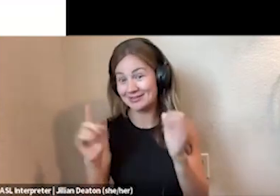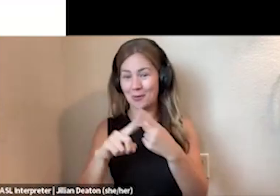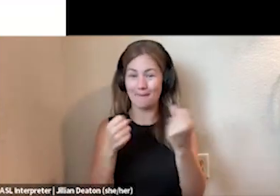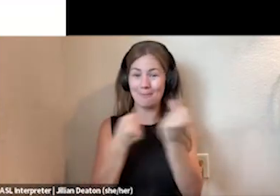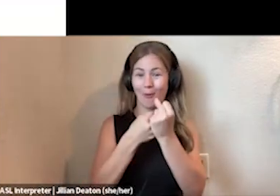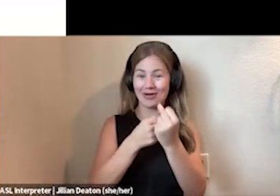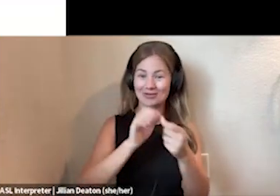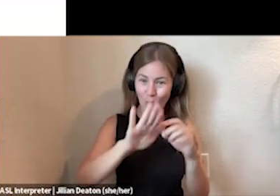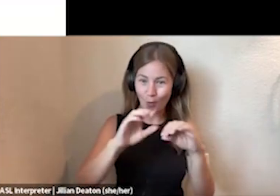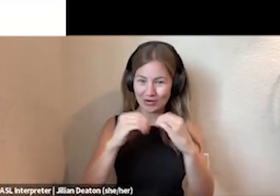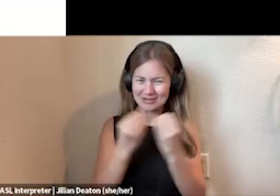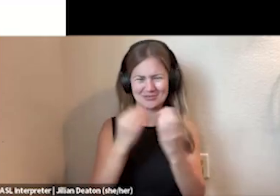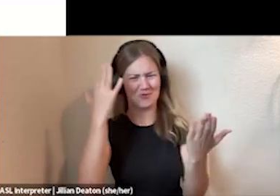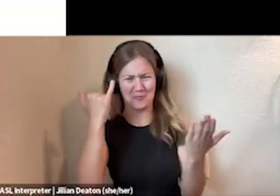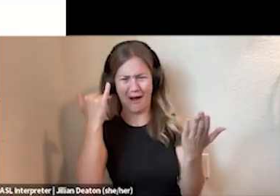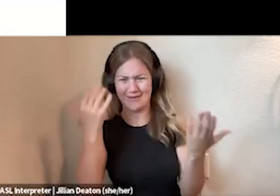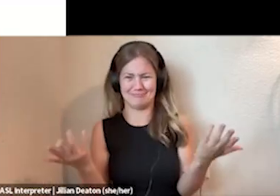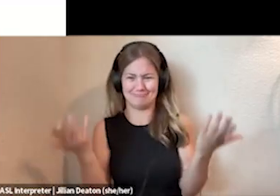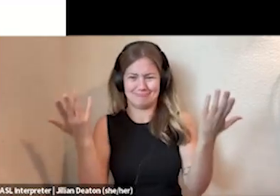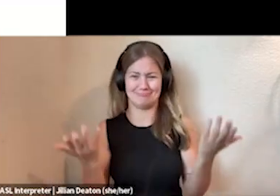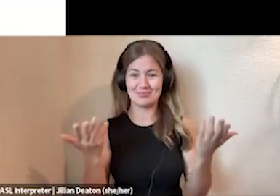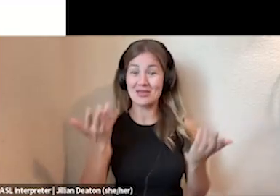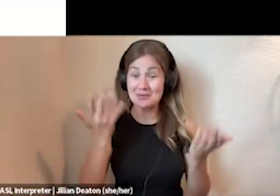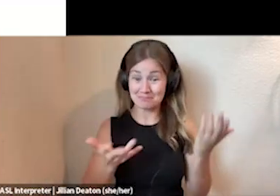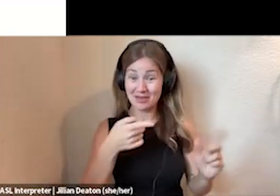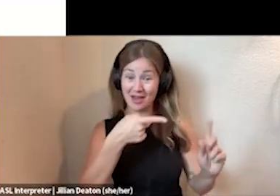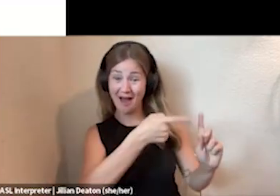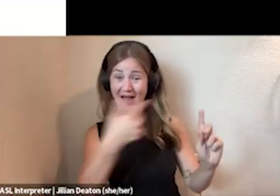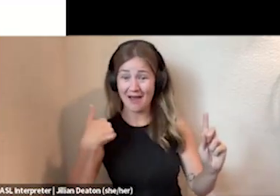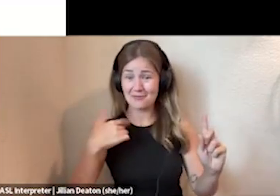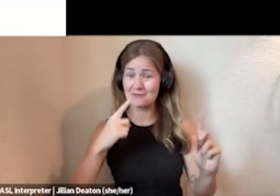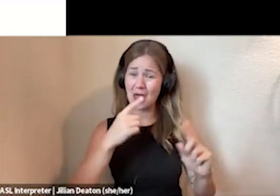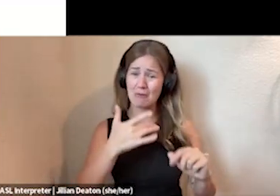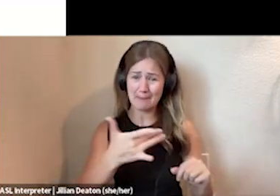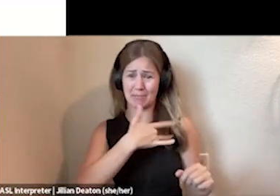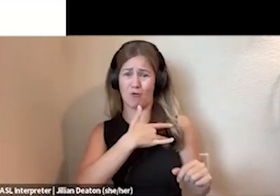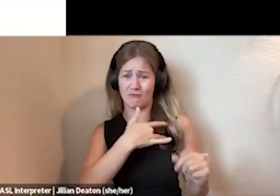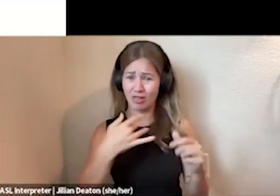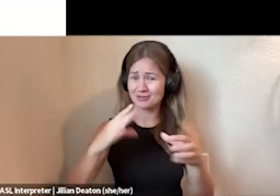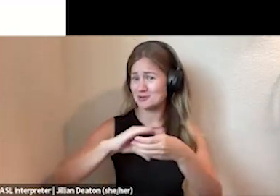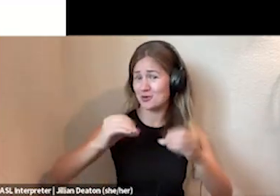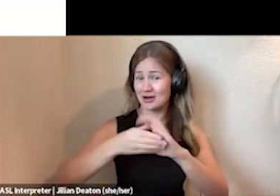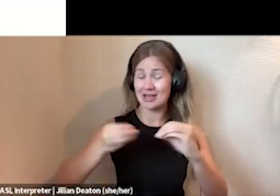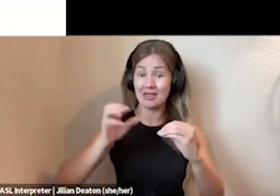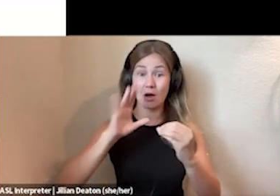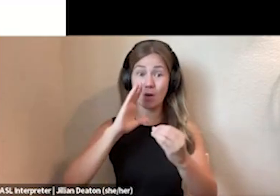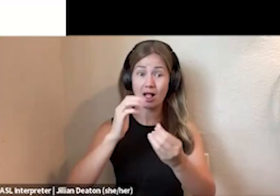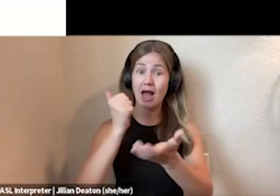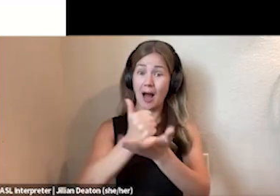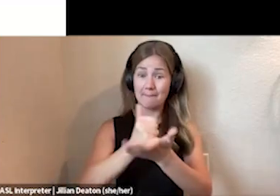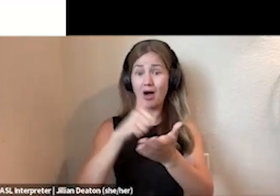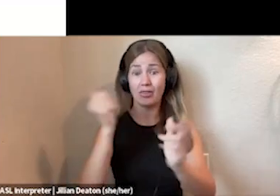did they agree to do that? And they probably have a powerful story that would unlock a connection for